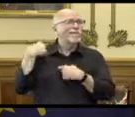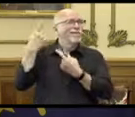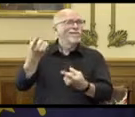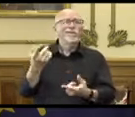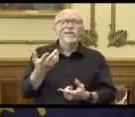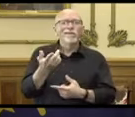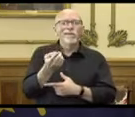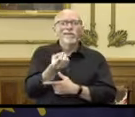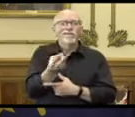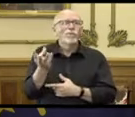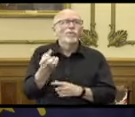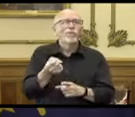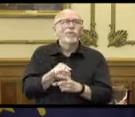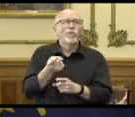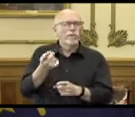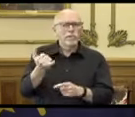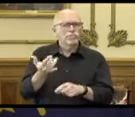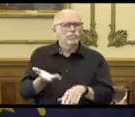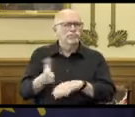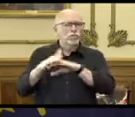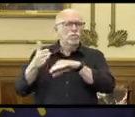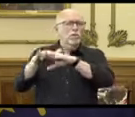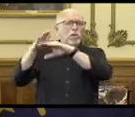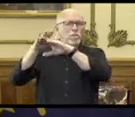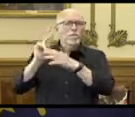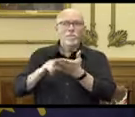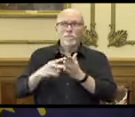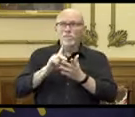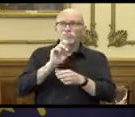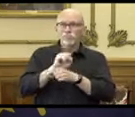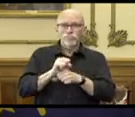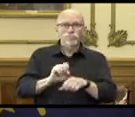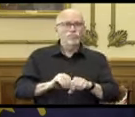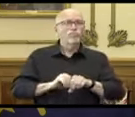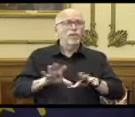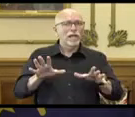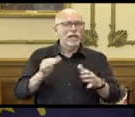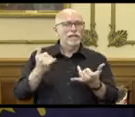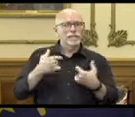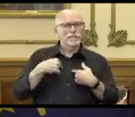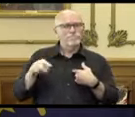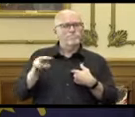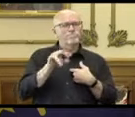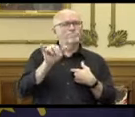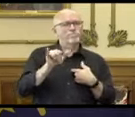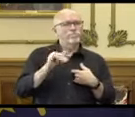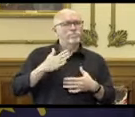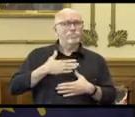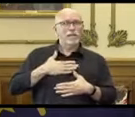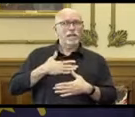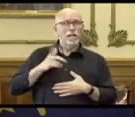before. So it has spread. And I've taken note of my gubernatorial